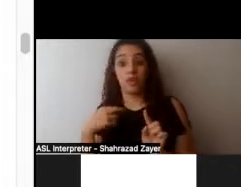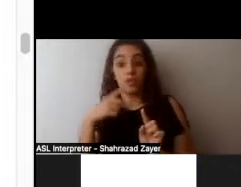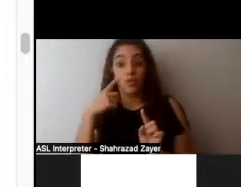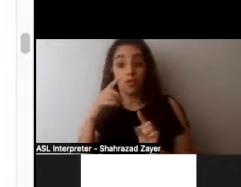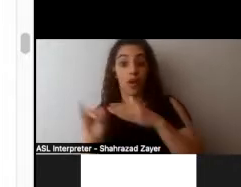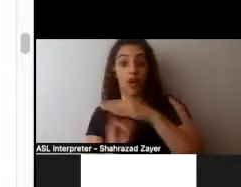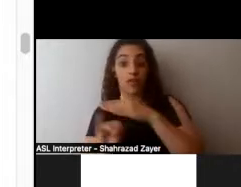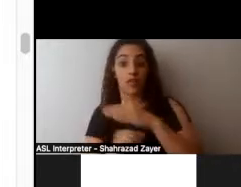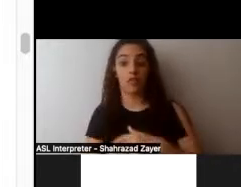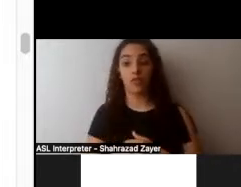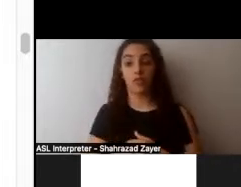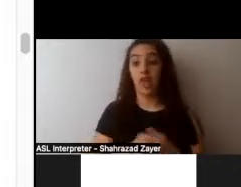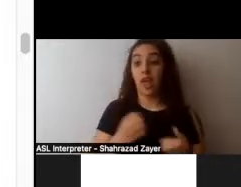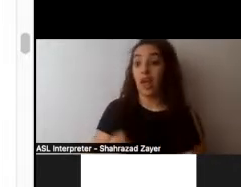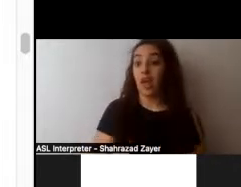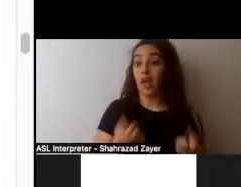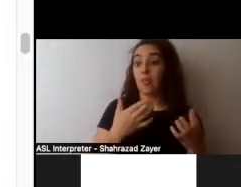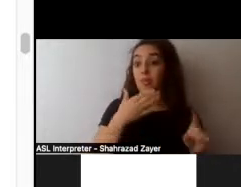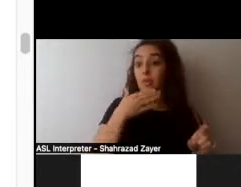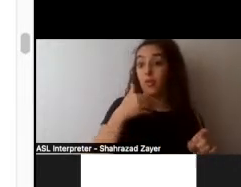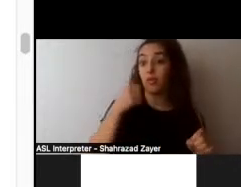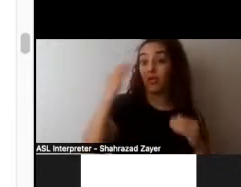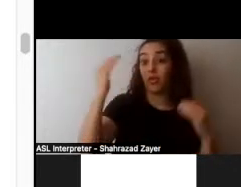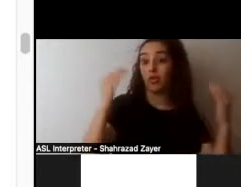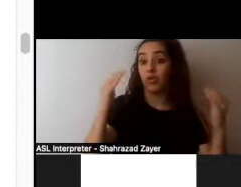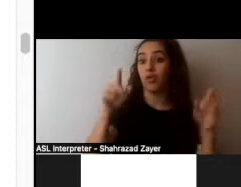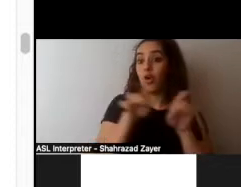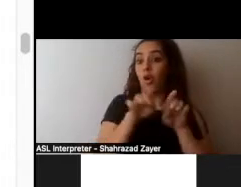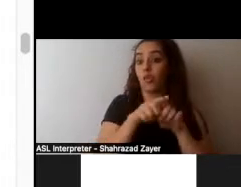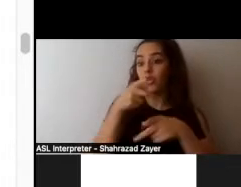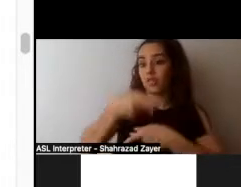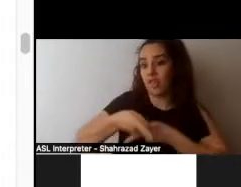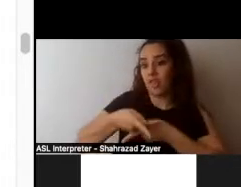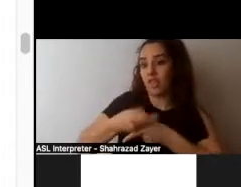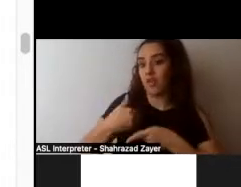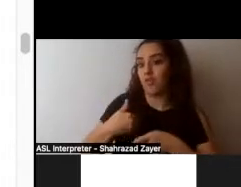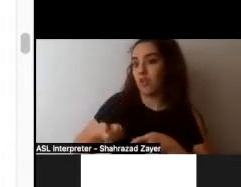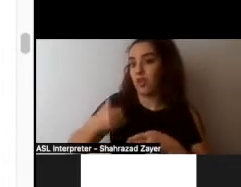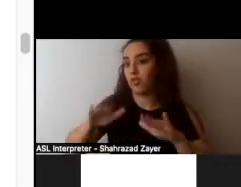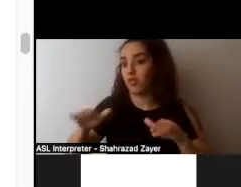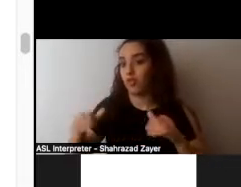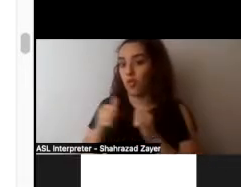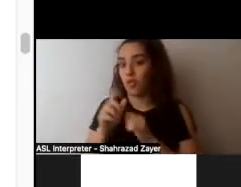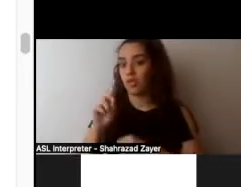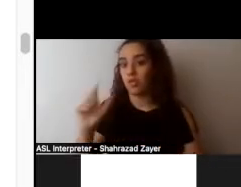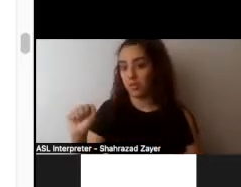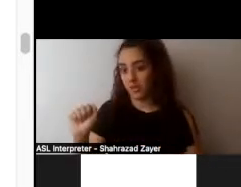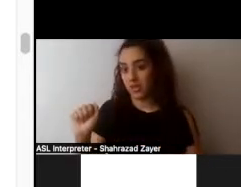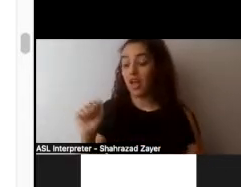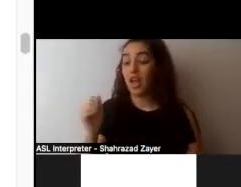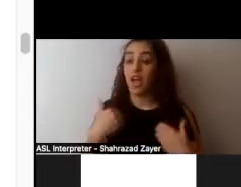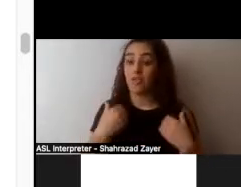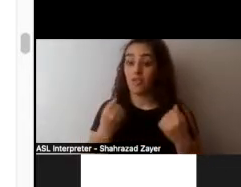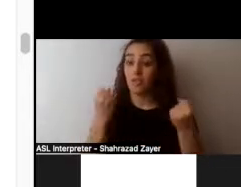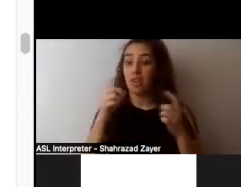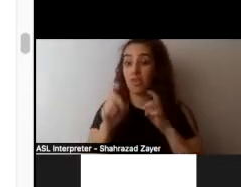also looking after older children with disabilities. There are many open questions that we wish to be able to start